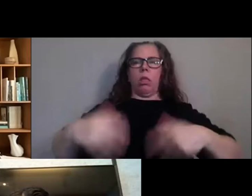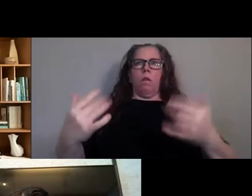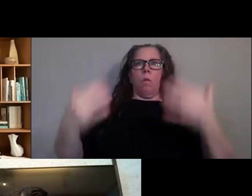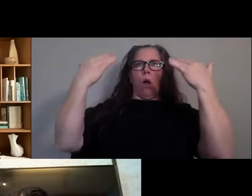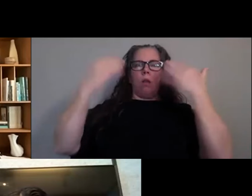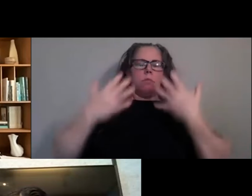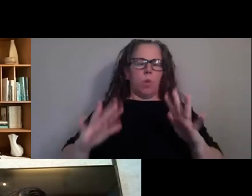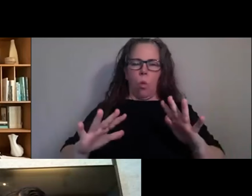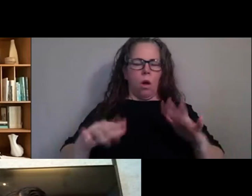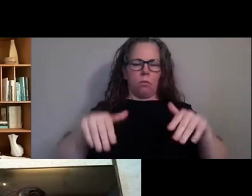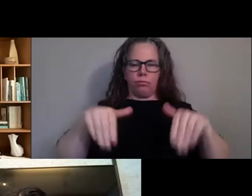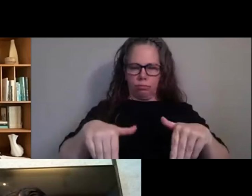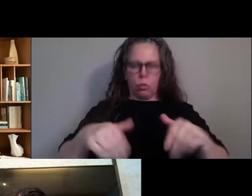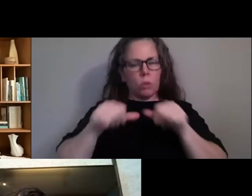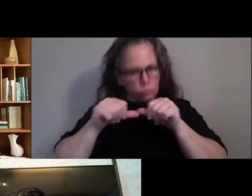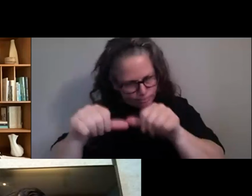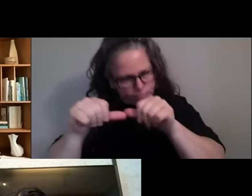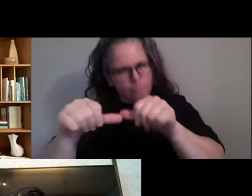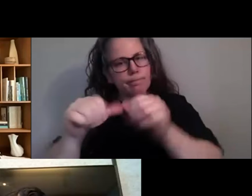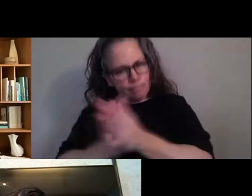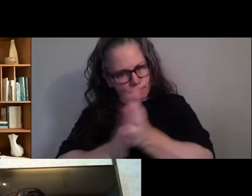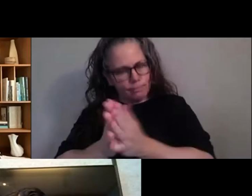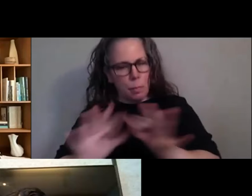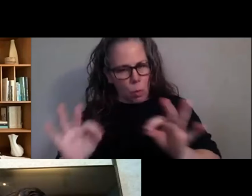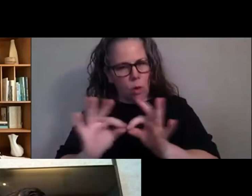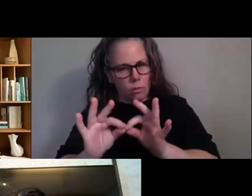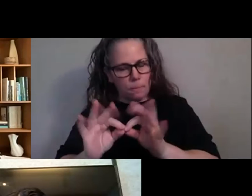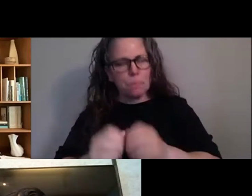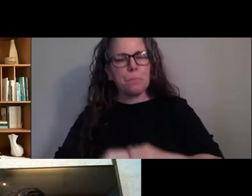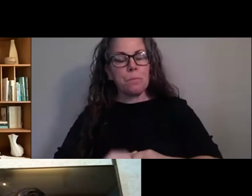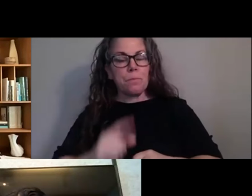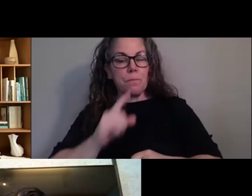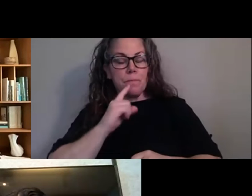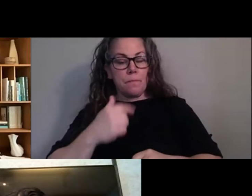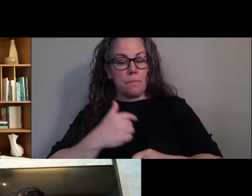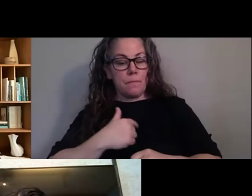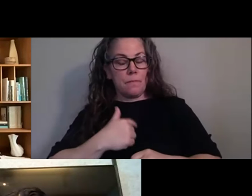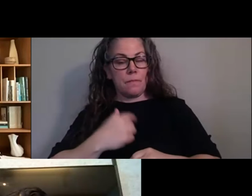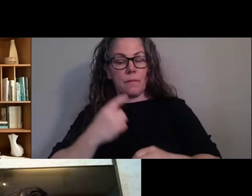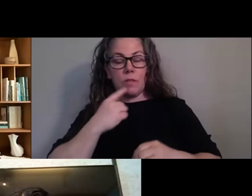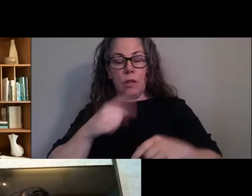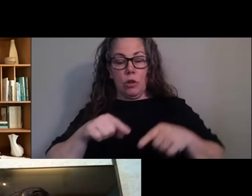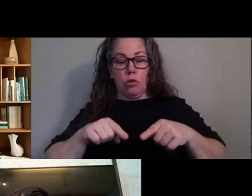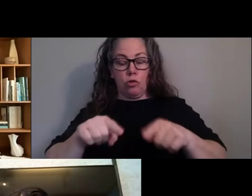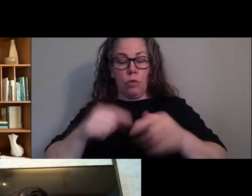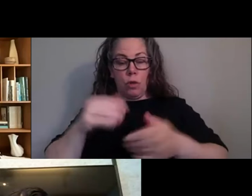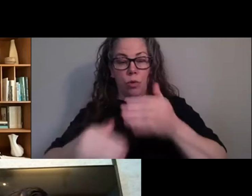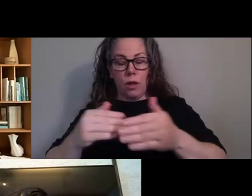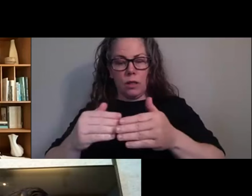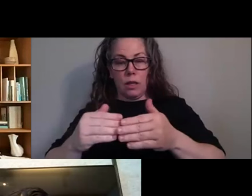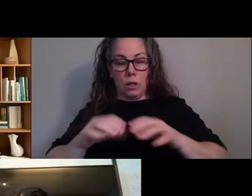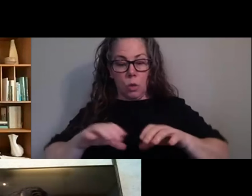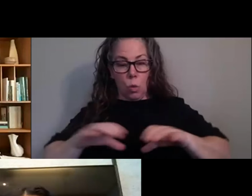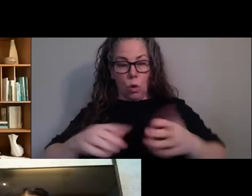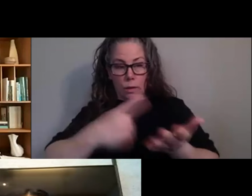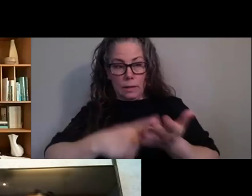term. I think it is, it always strikes me how many issues there are in everything that we